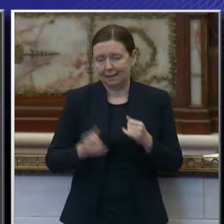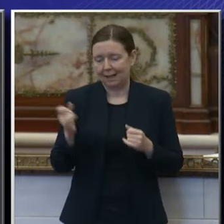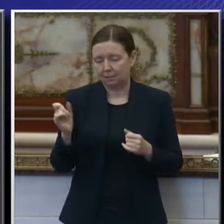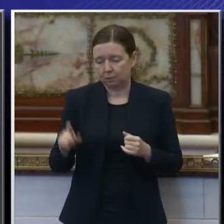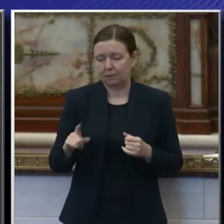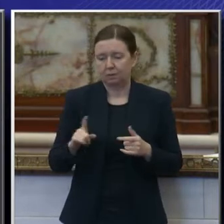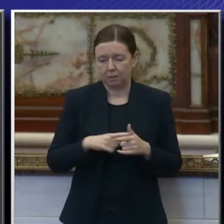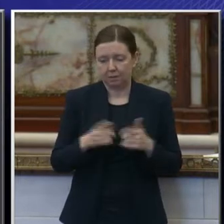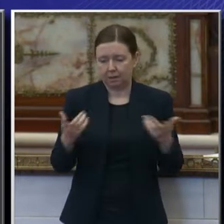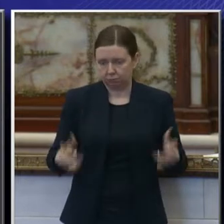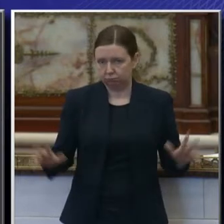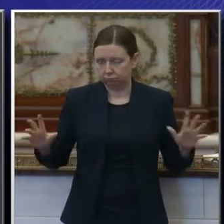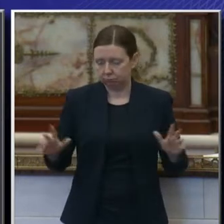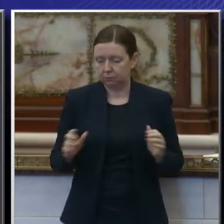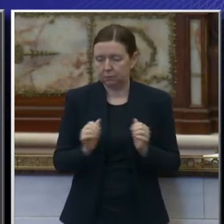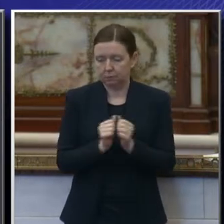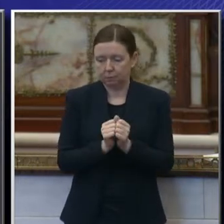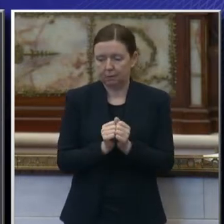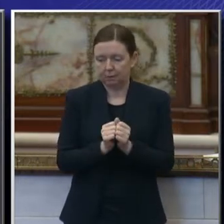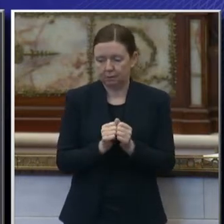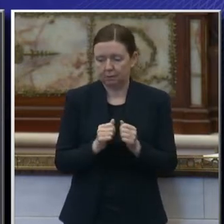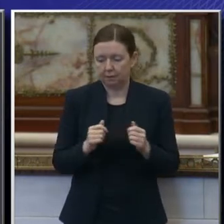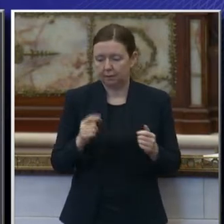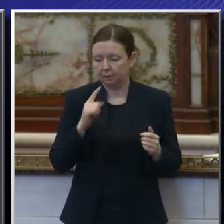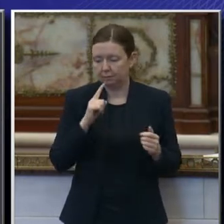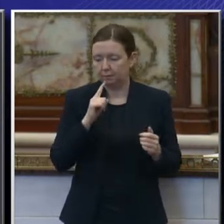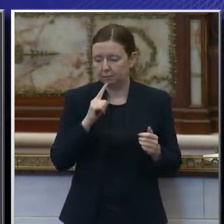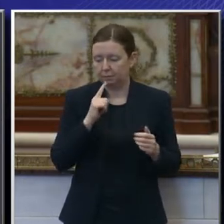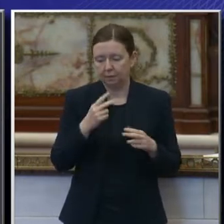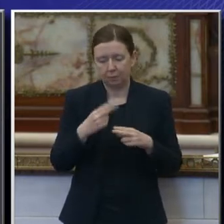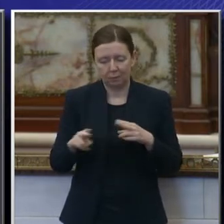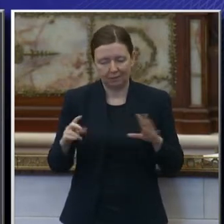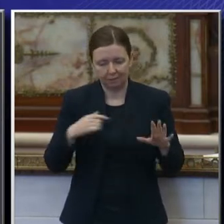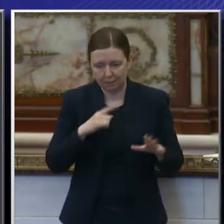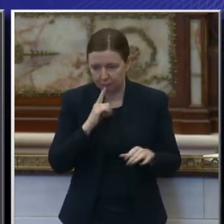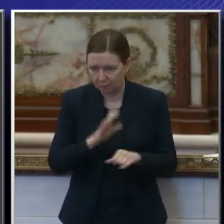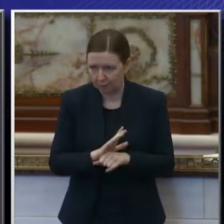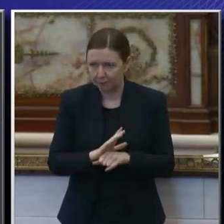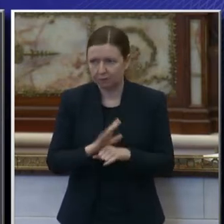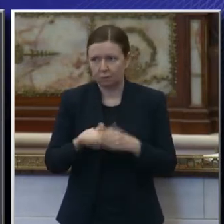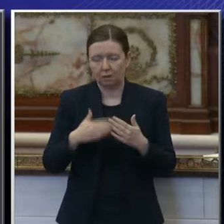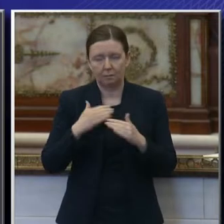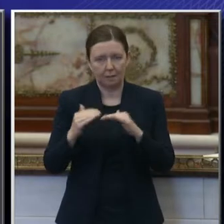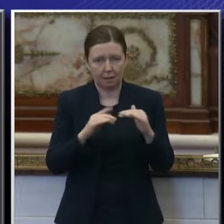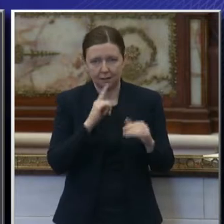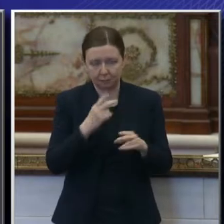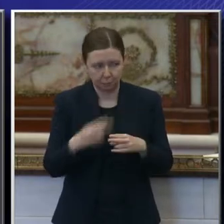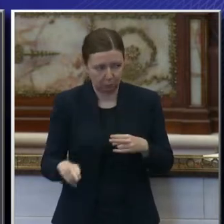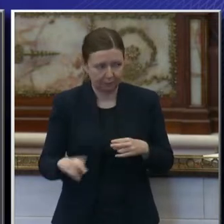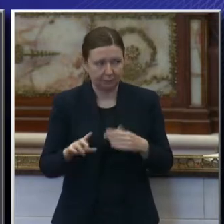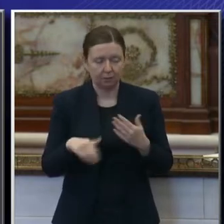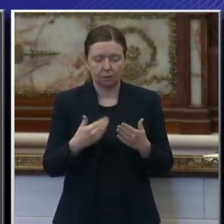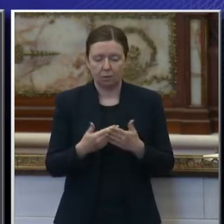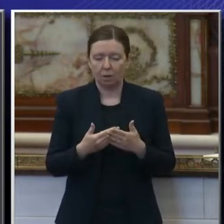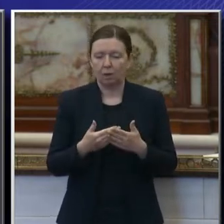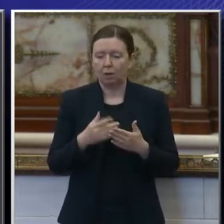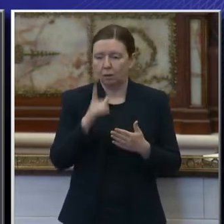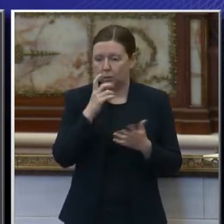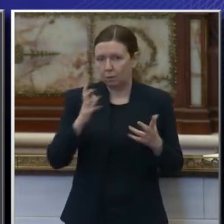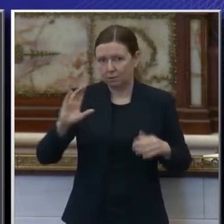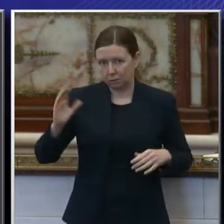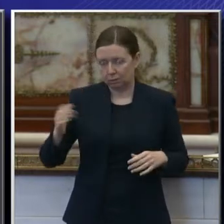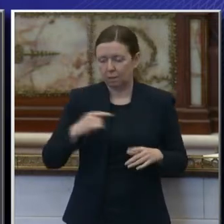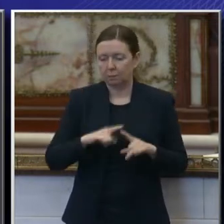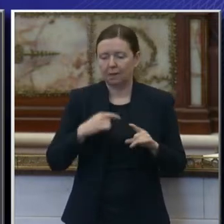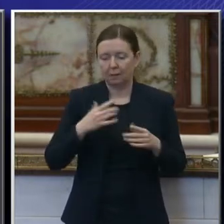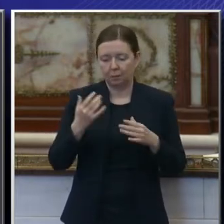then I'll end with just a very, very brief, I promise, to all my colleagues and to all on the call, I